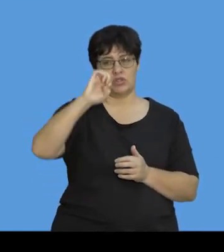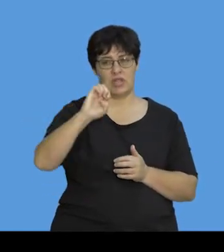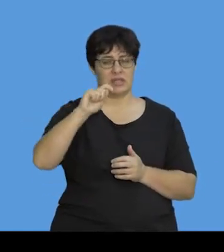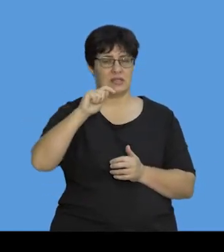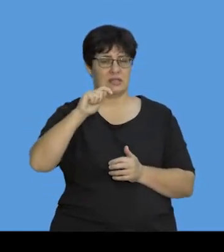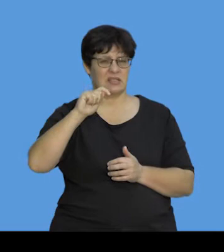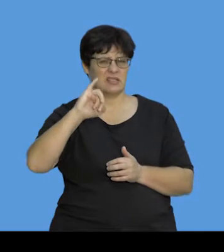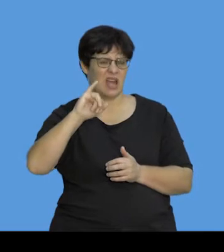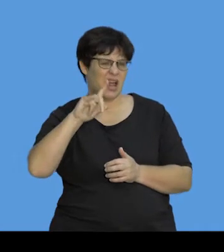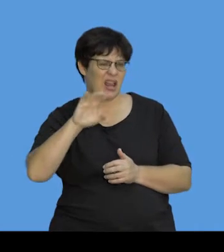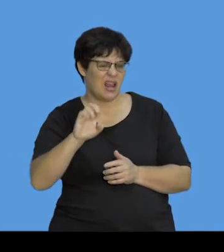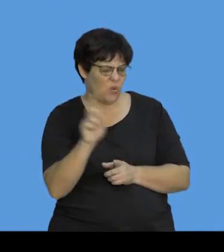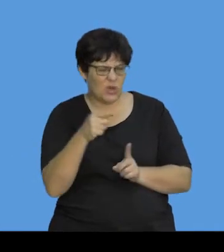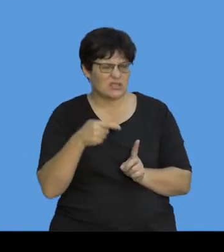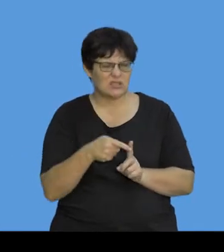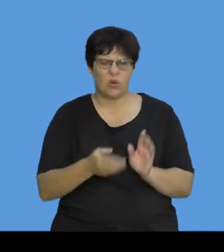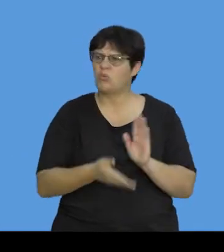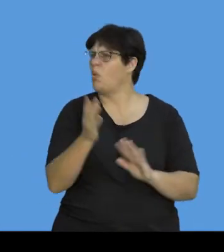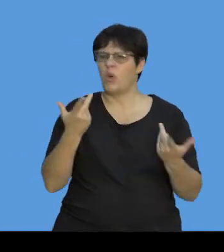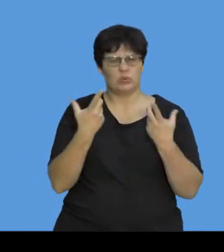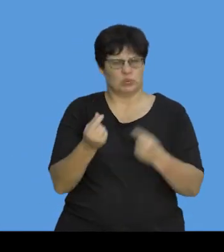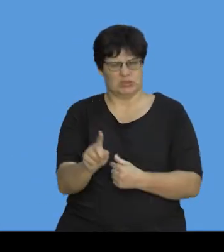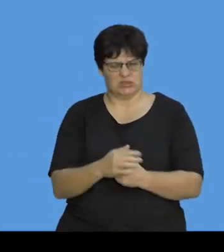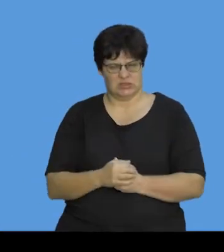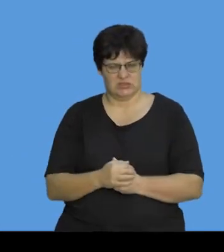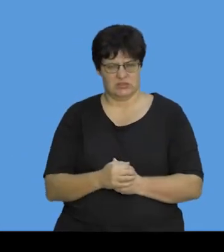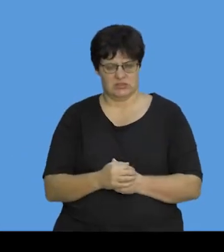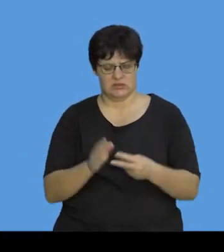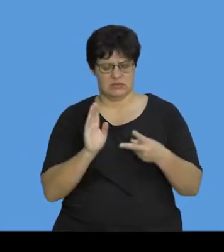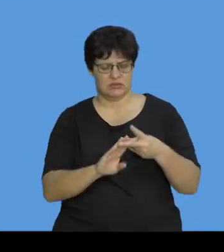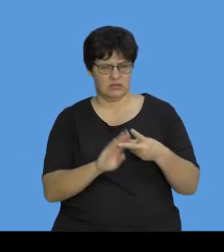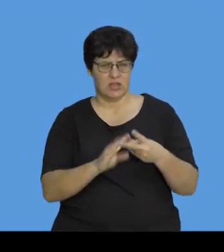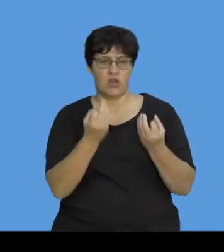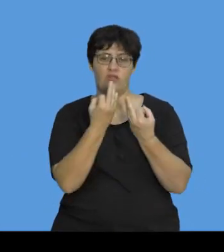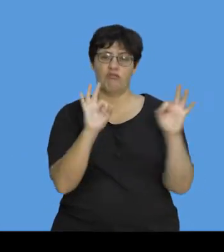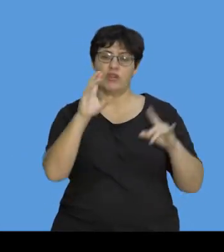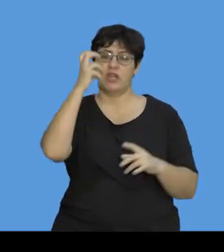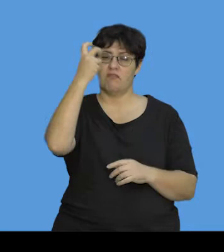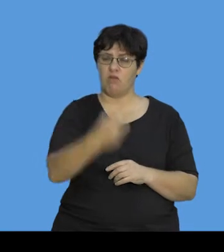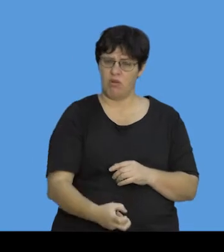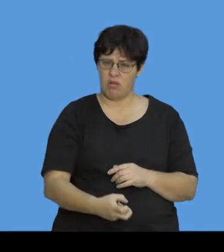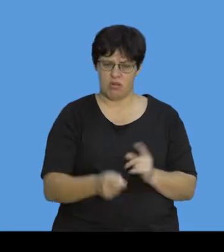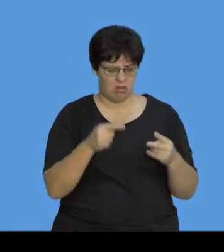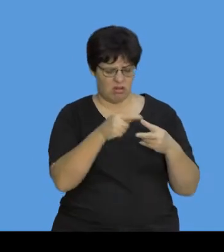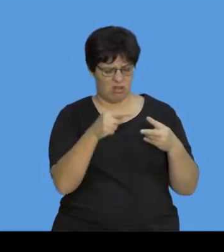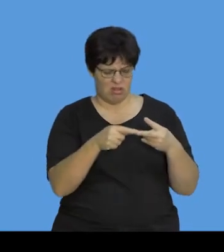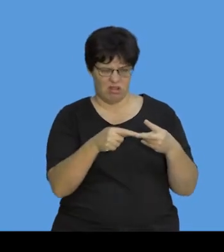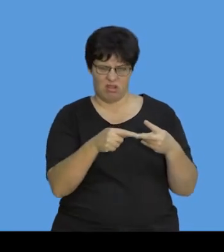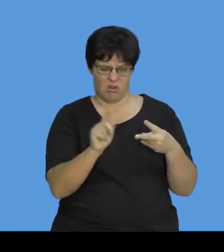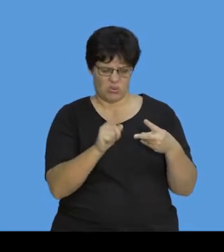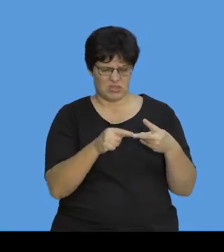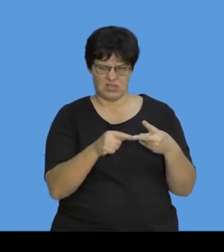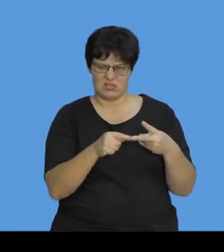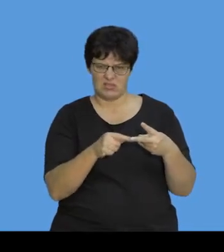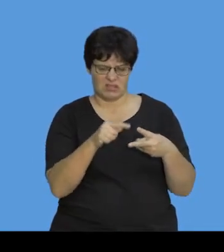What does it do? What is free fall? And what is the difference between the two? And then, of course,